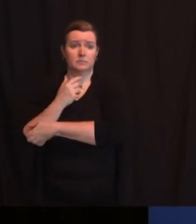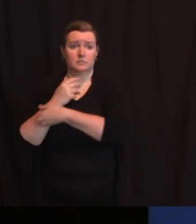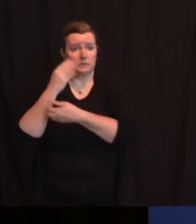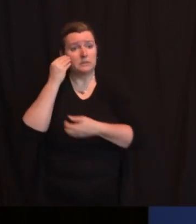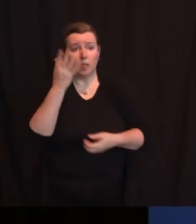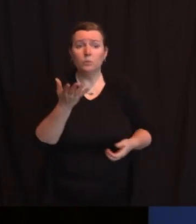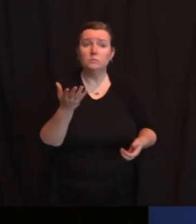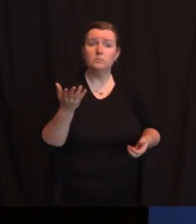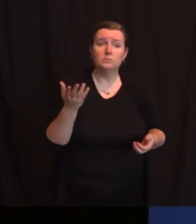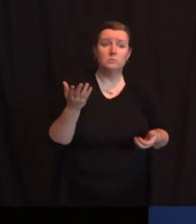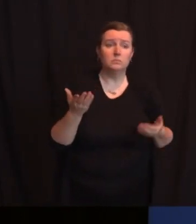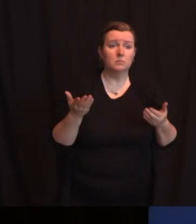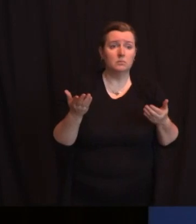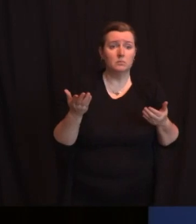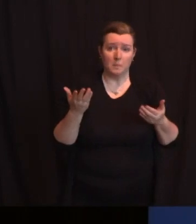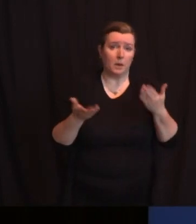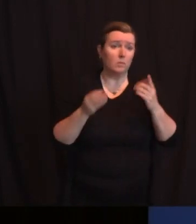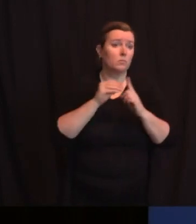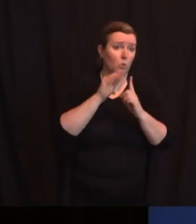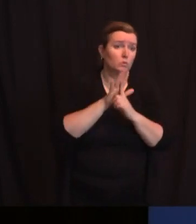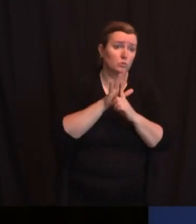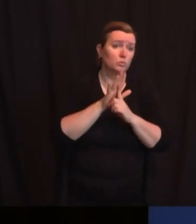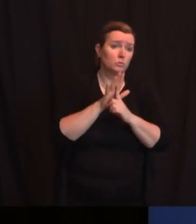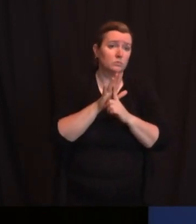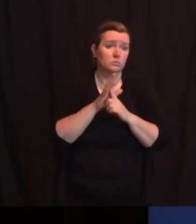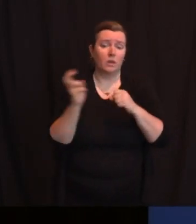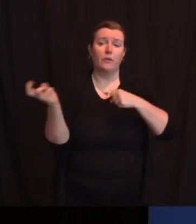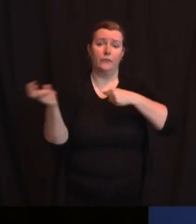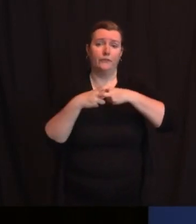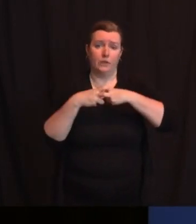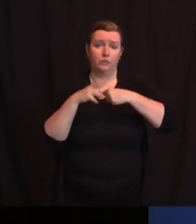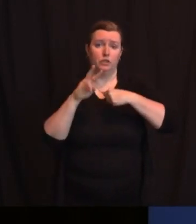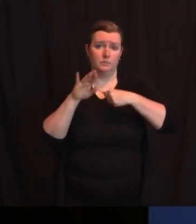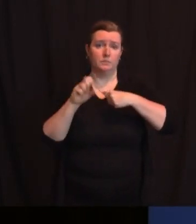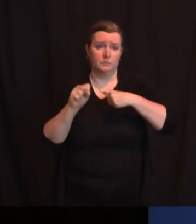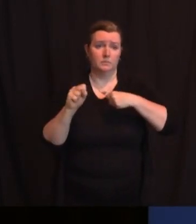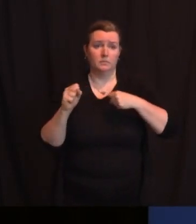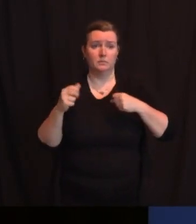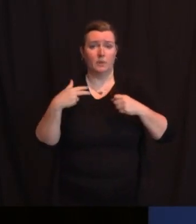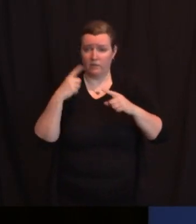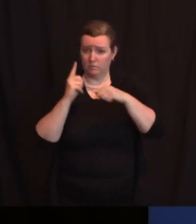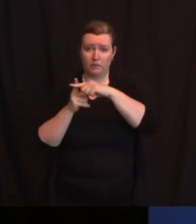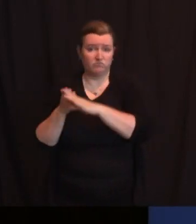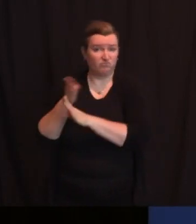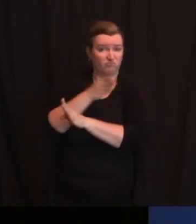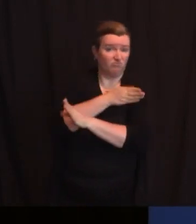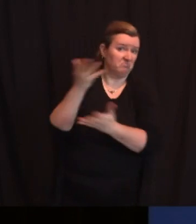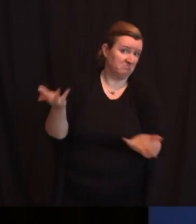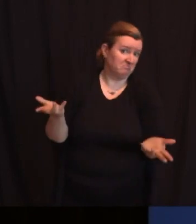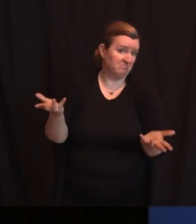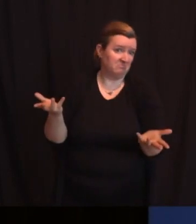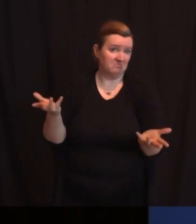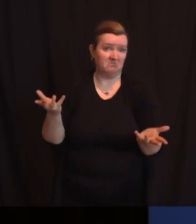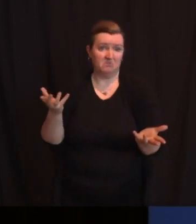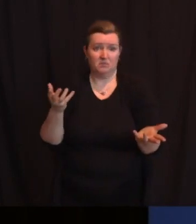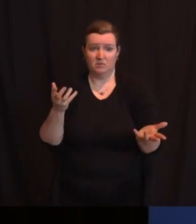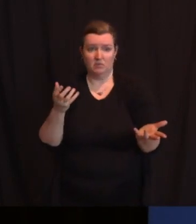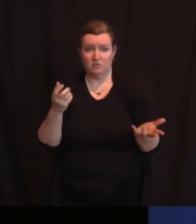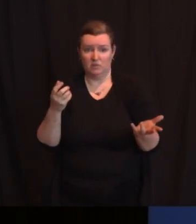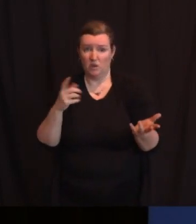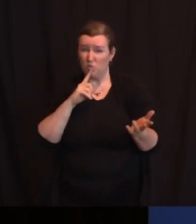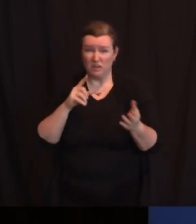to the virus, had the disease in the past. It doesn't tell you anything more about whether you might be